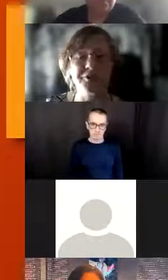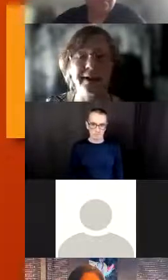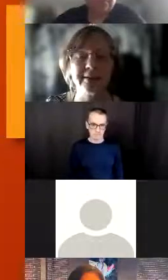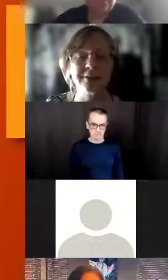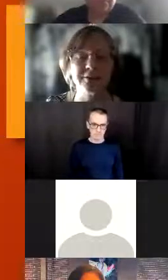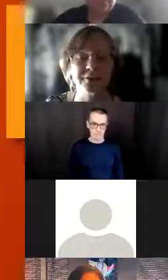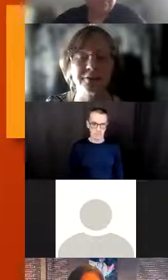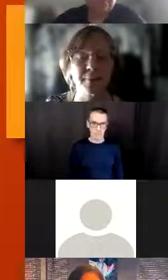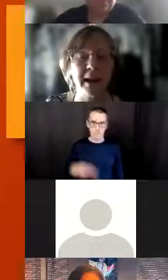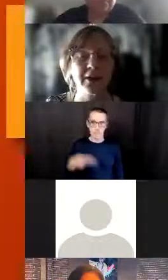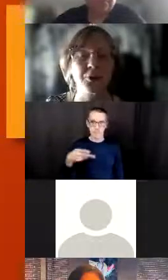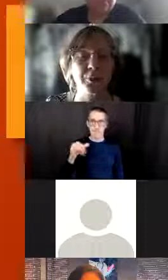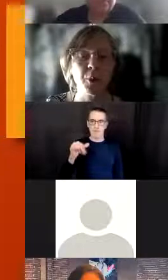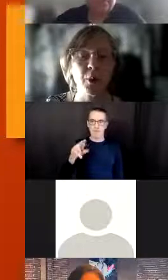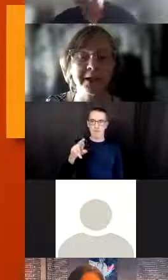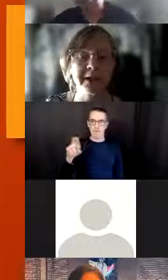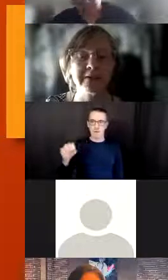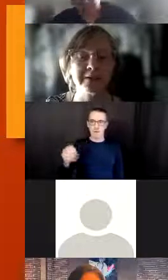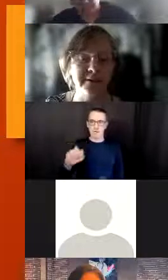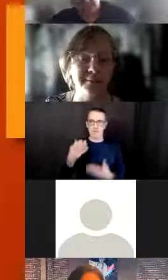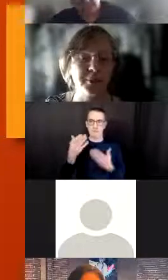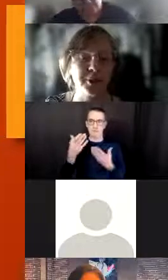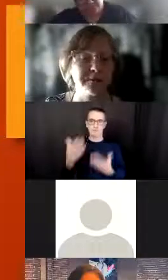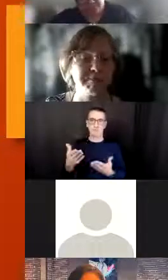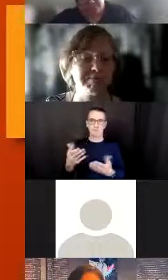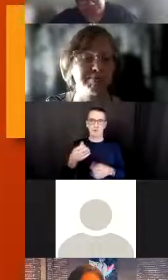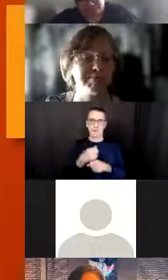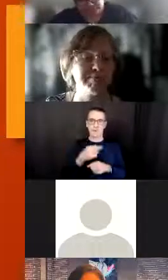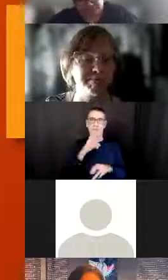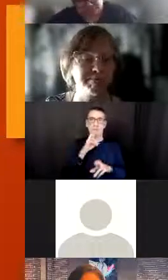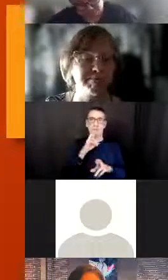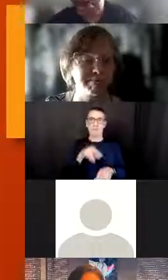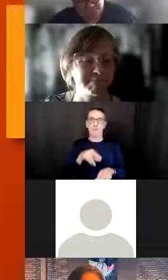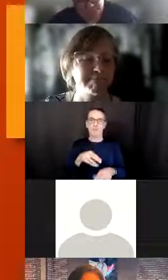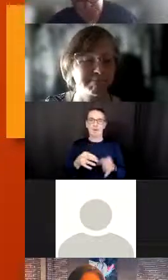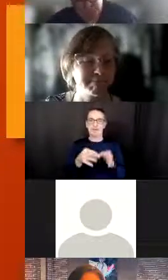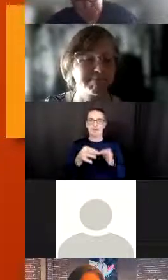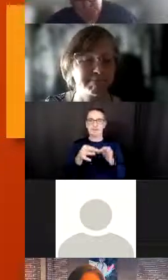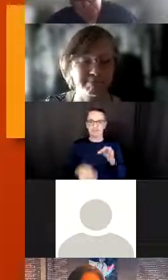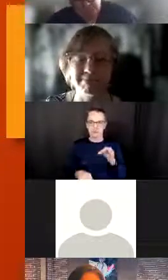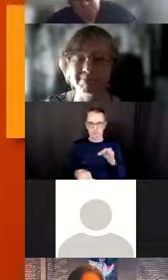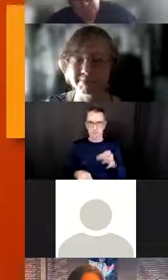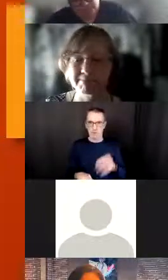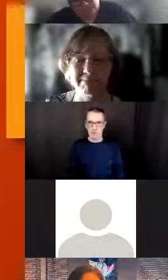Pierre suggests make reporting simple.